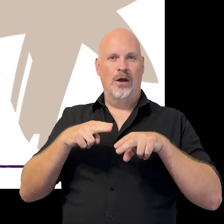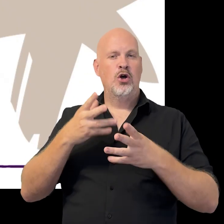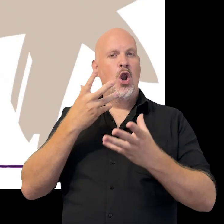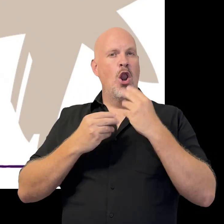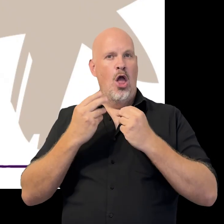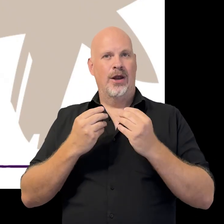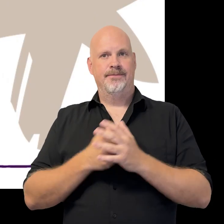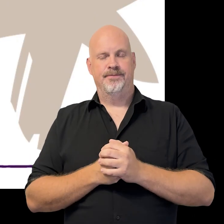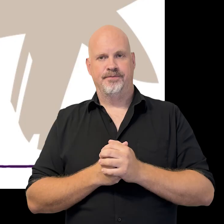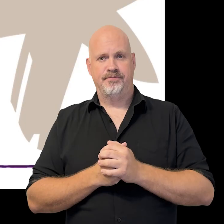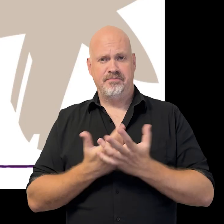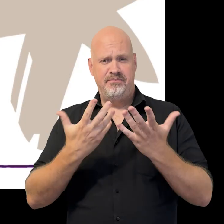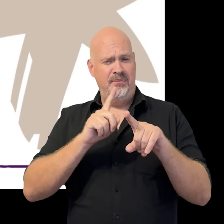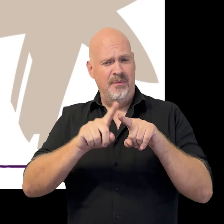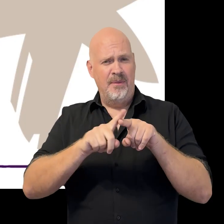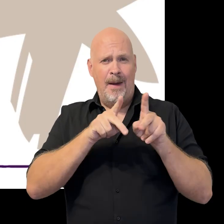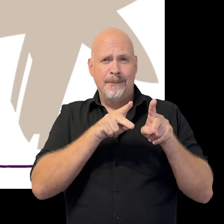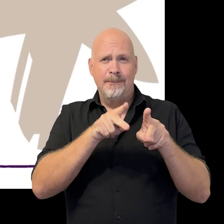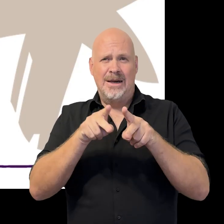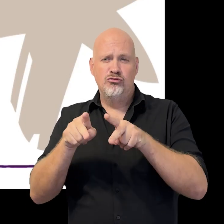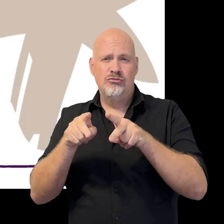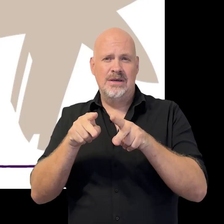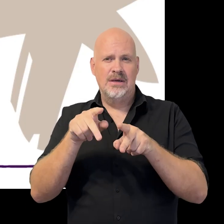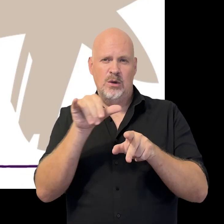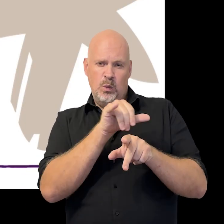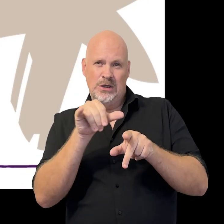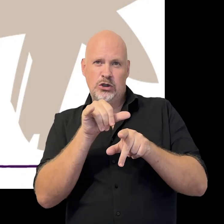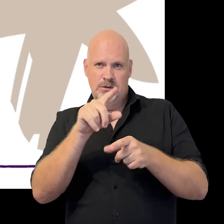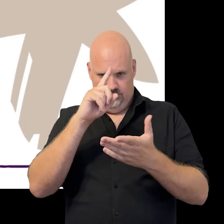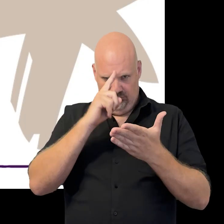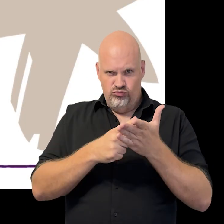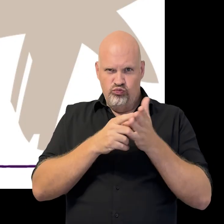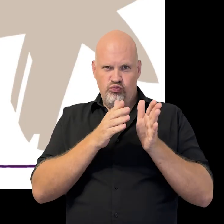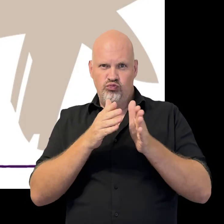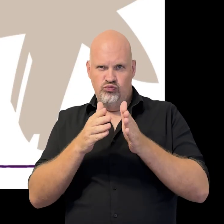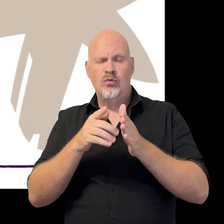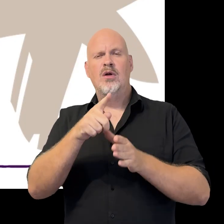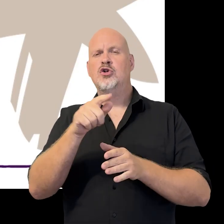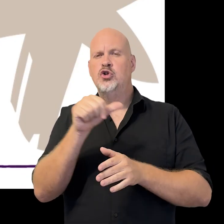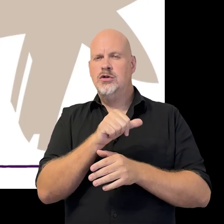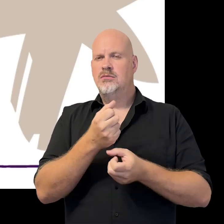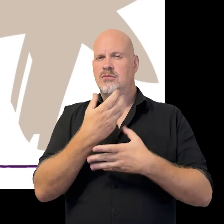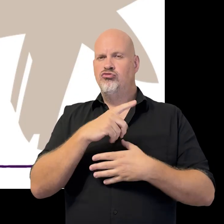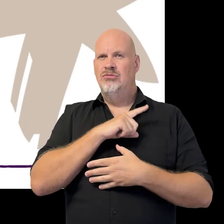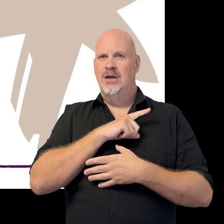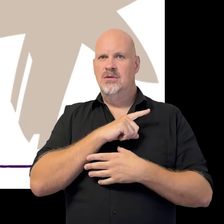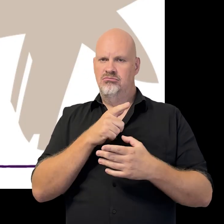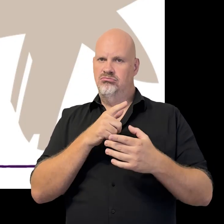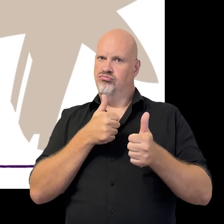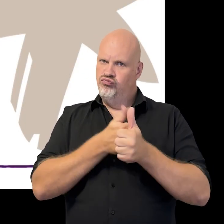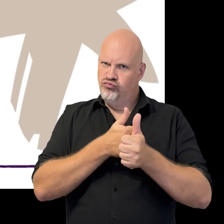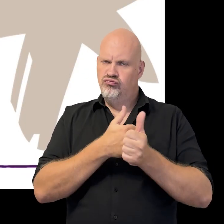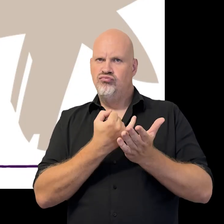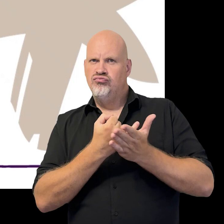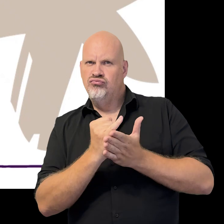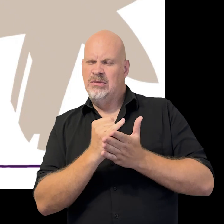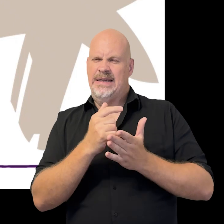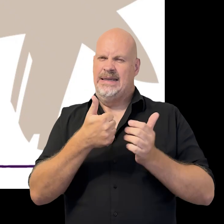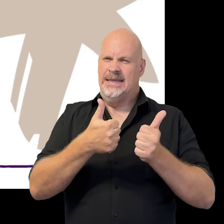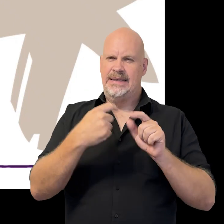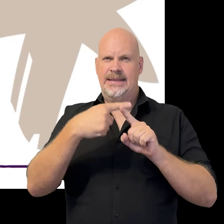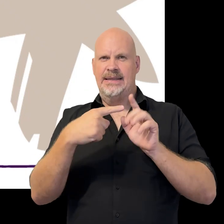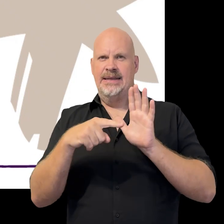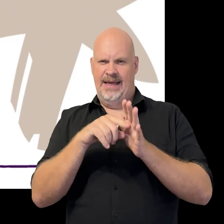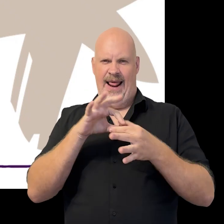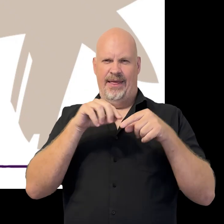practice that you do and your own reflections upon your research journey, that is not included either